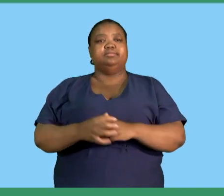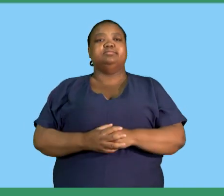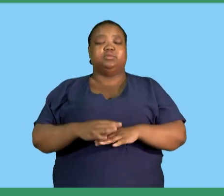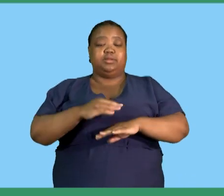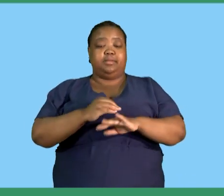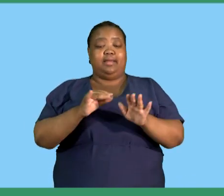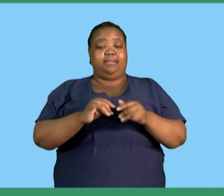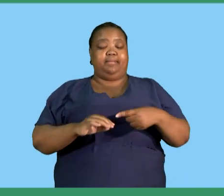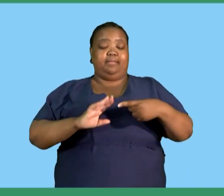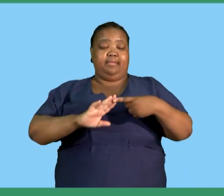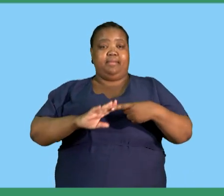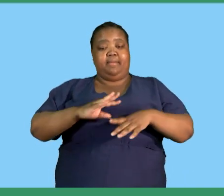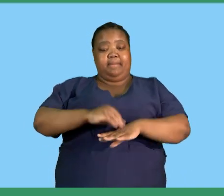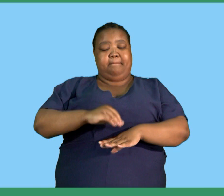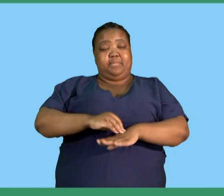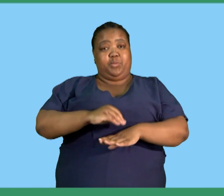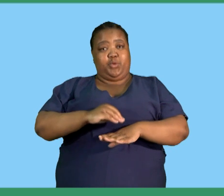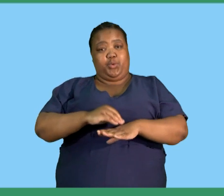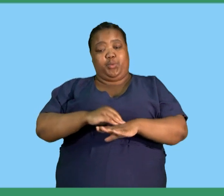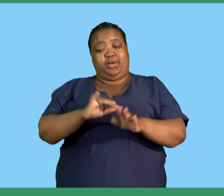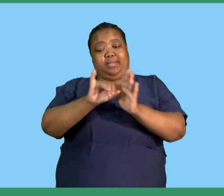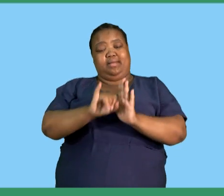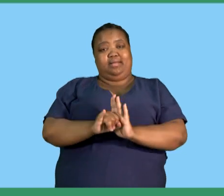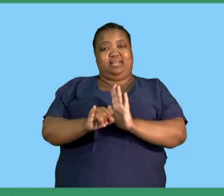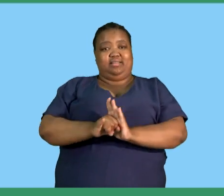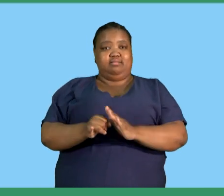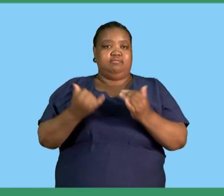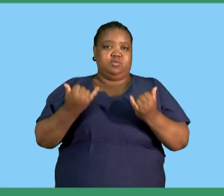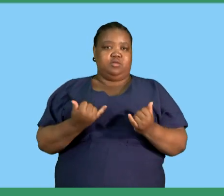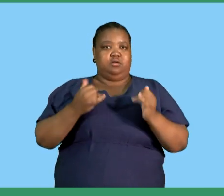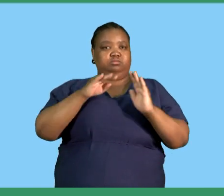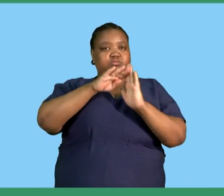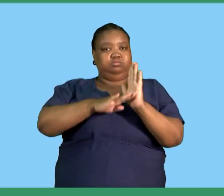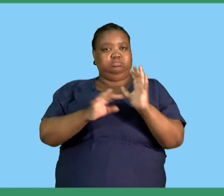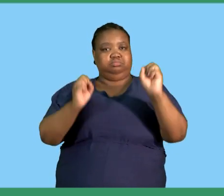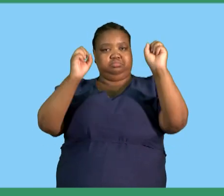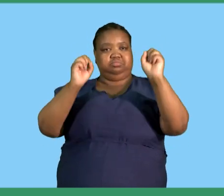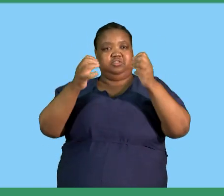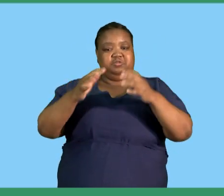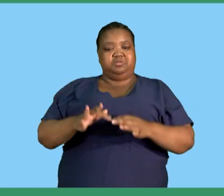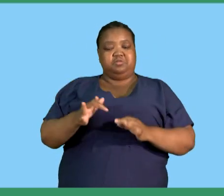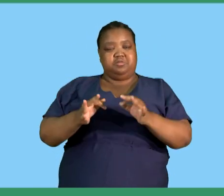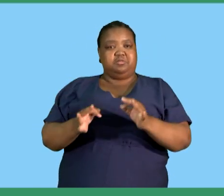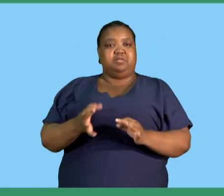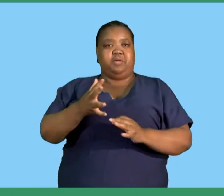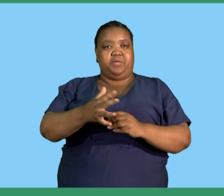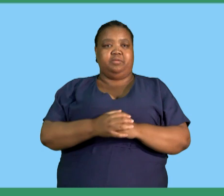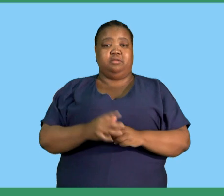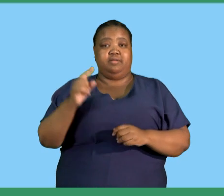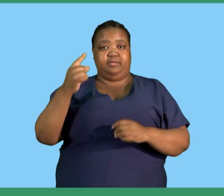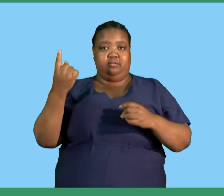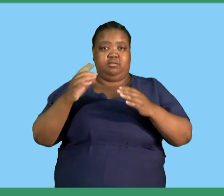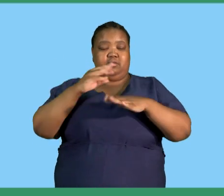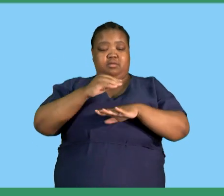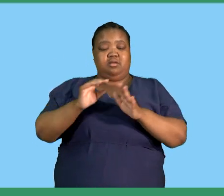step is to identify the problem. So we are just listing them now, then we'll explain just now. Right, so we first